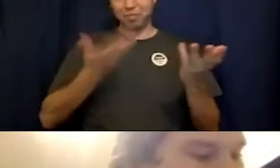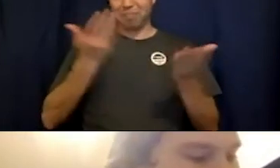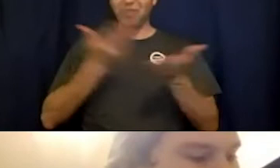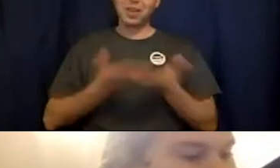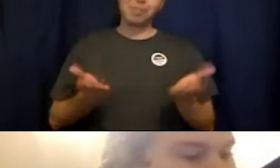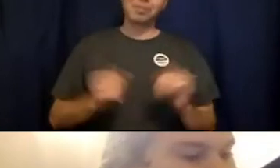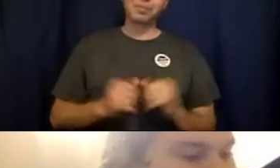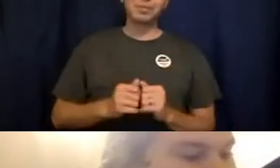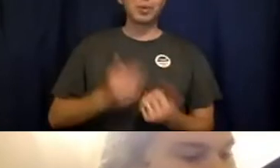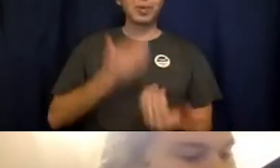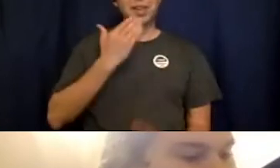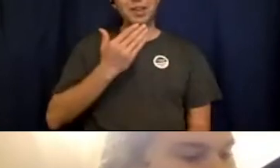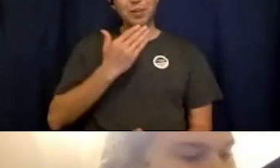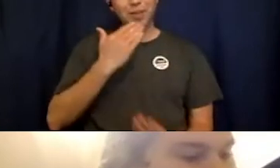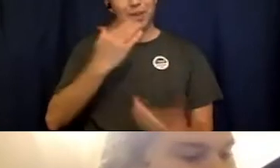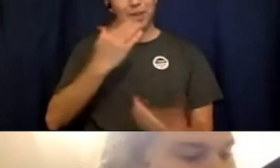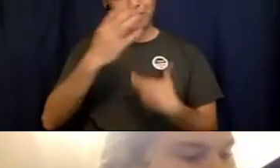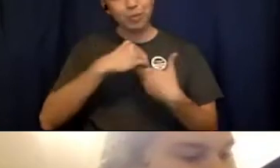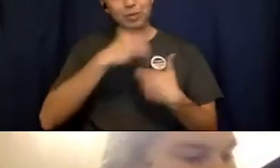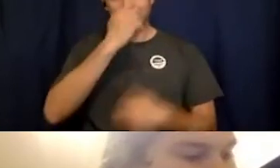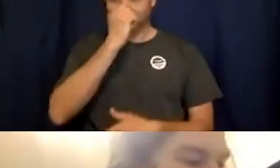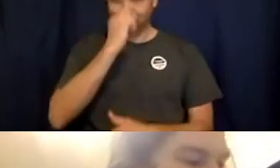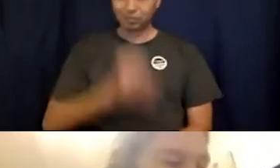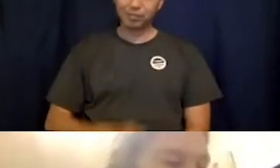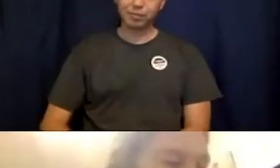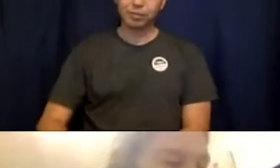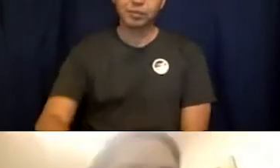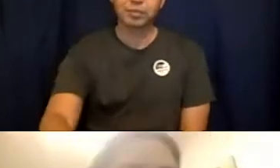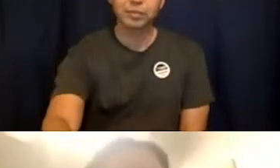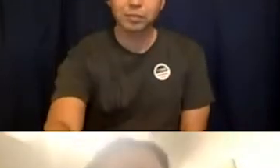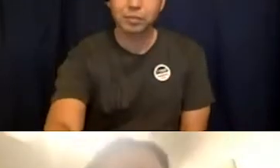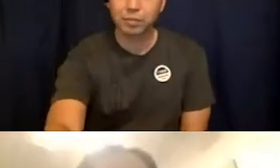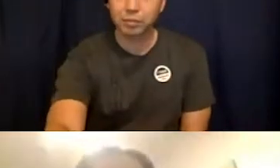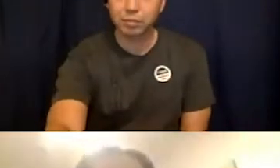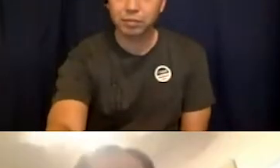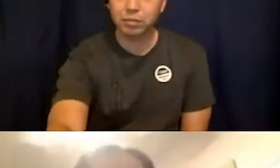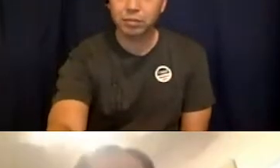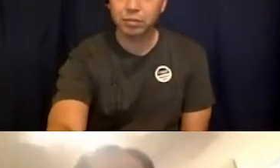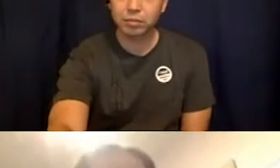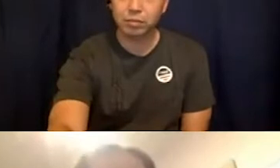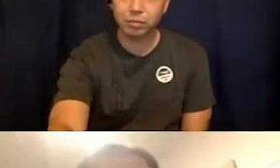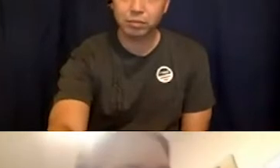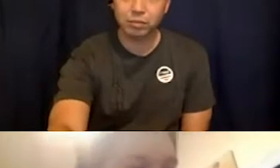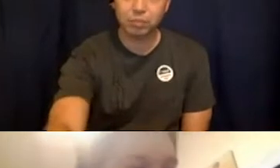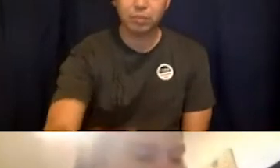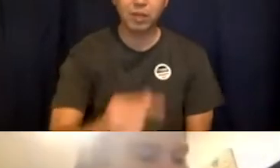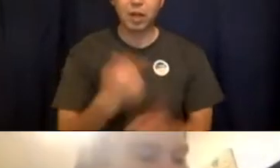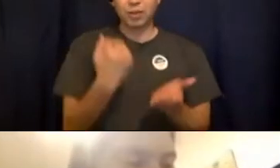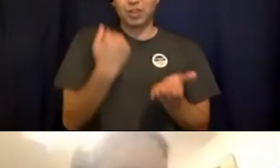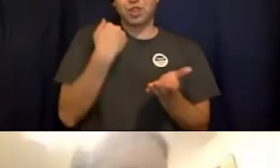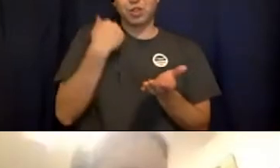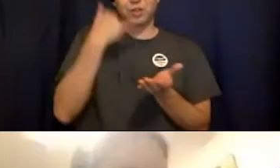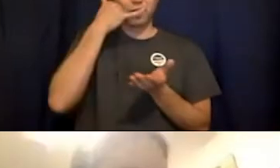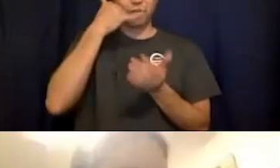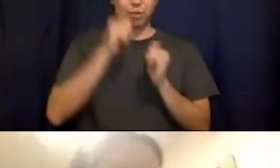Maryland, Gaithersburg, just about 15, 20 minutes outside of DC. I know.